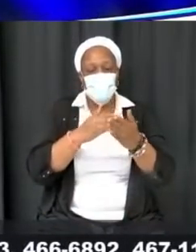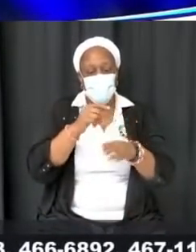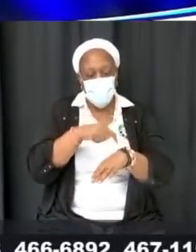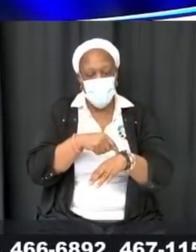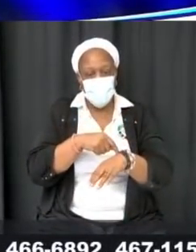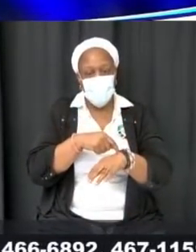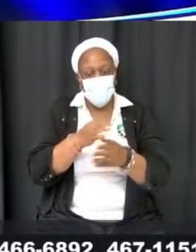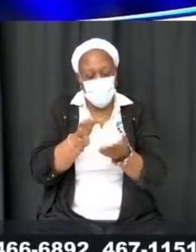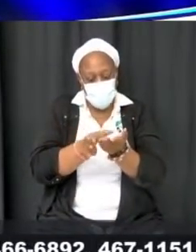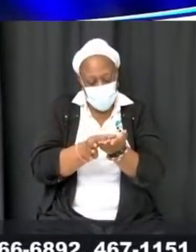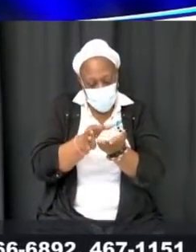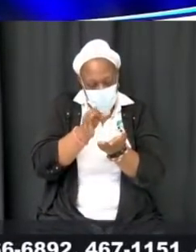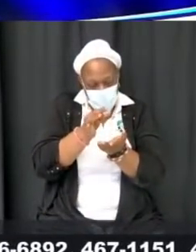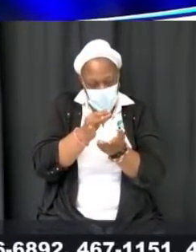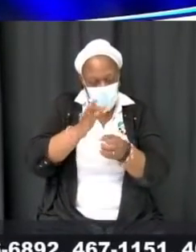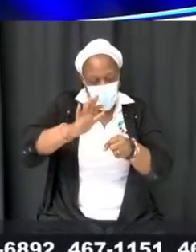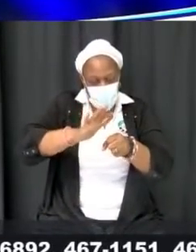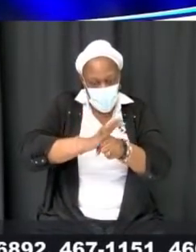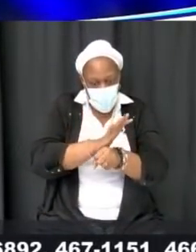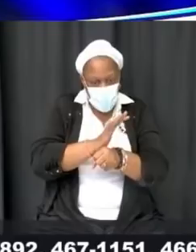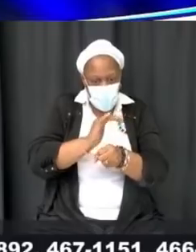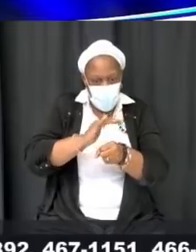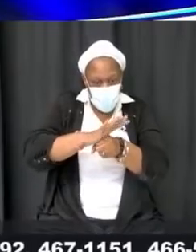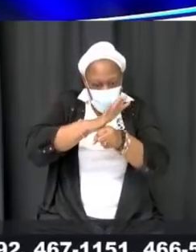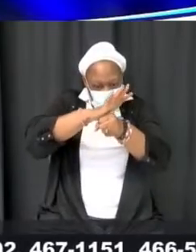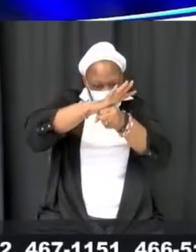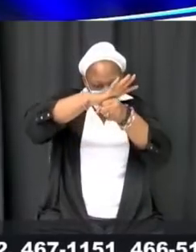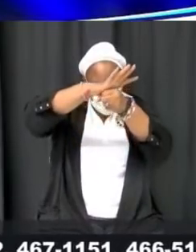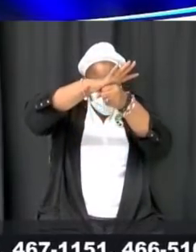overfilled, sometimes up to 12 to 15%,